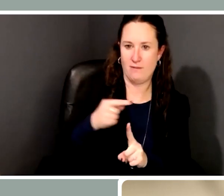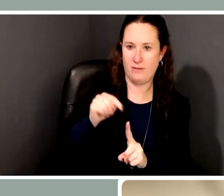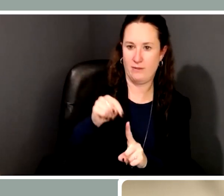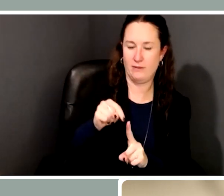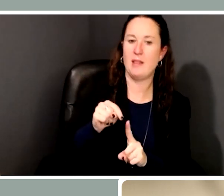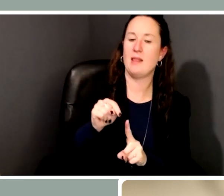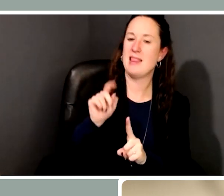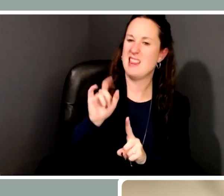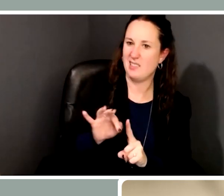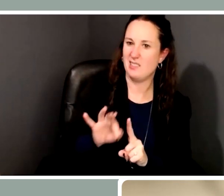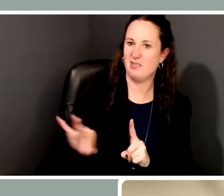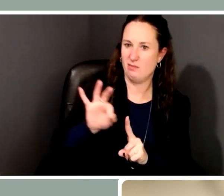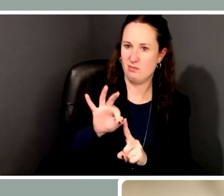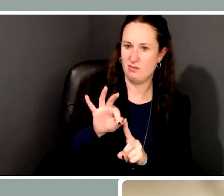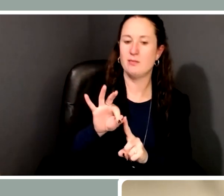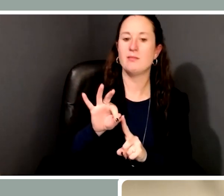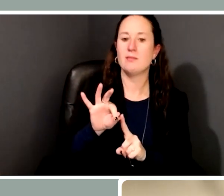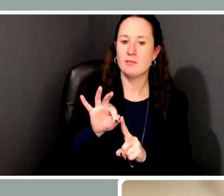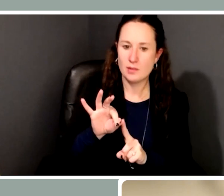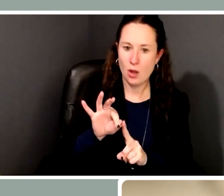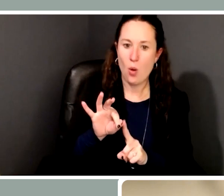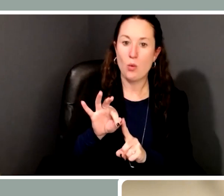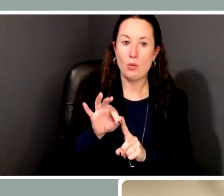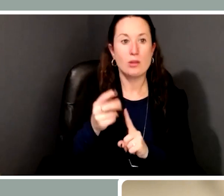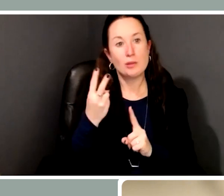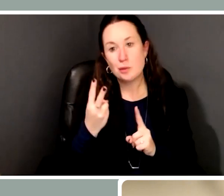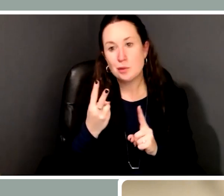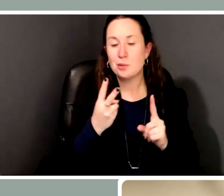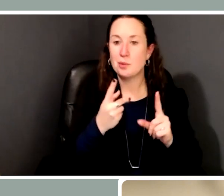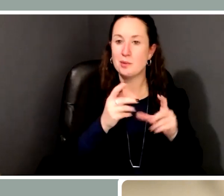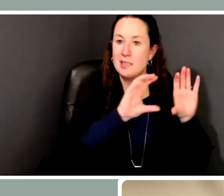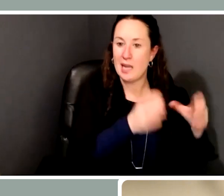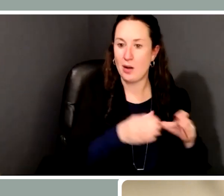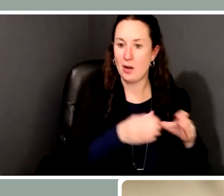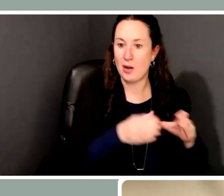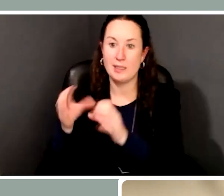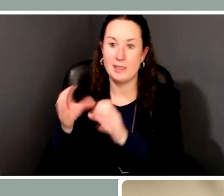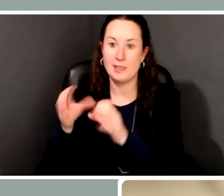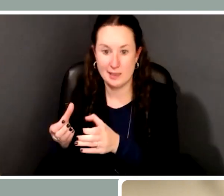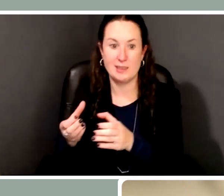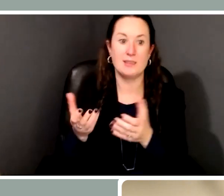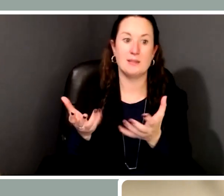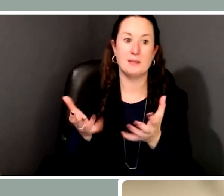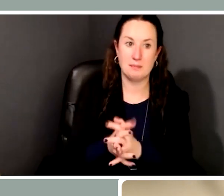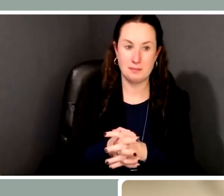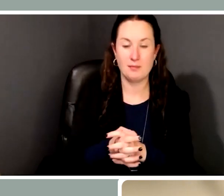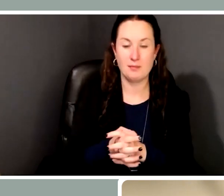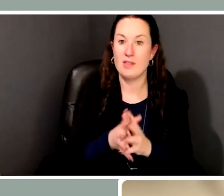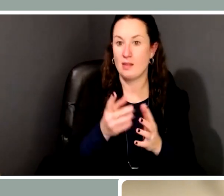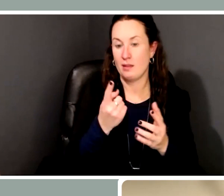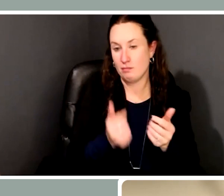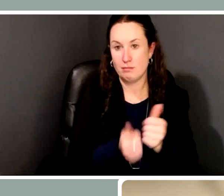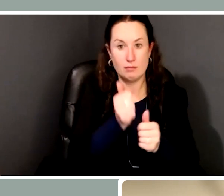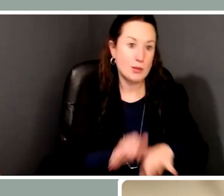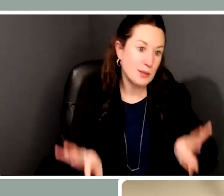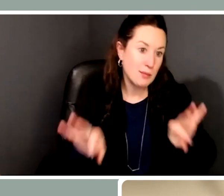that there are two big categories that you could think of. One, and probably the most important, is that, could it